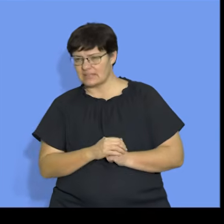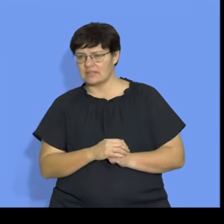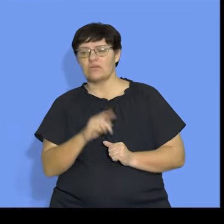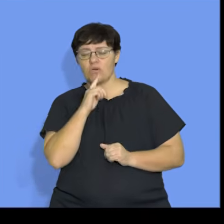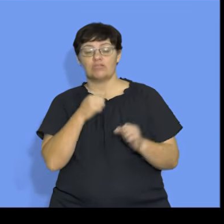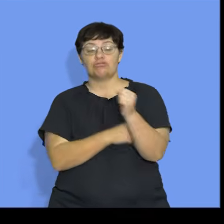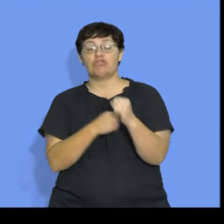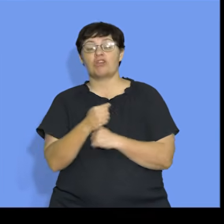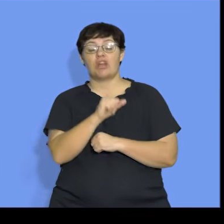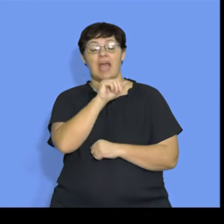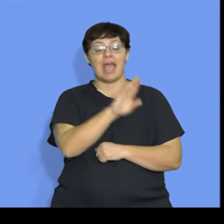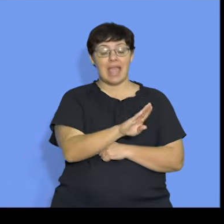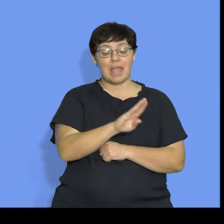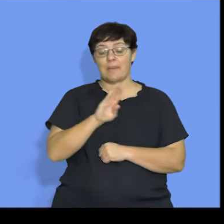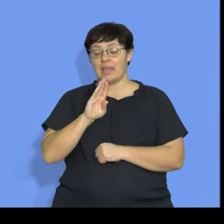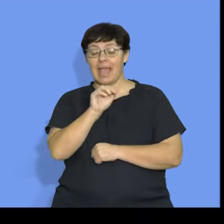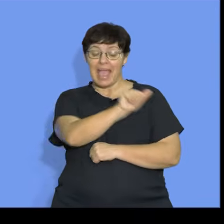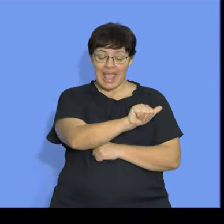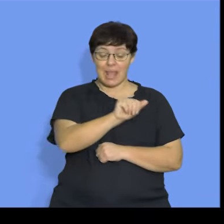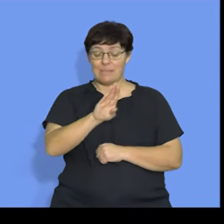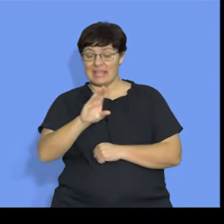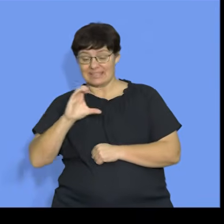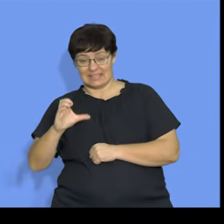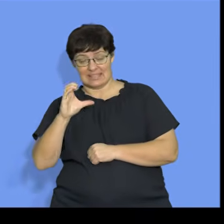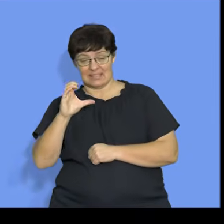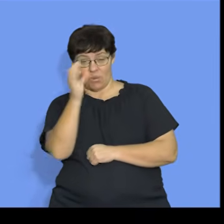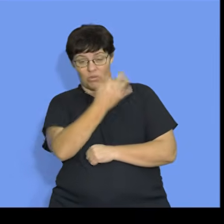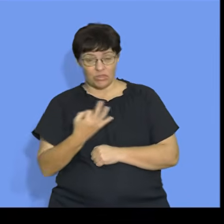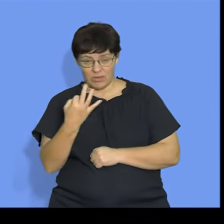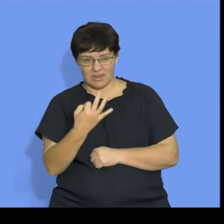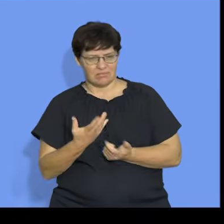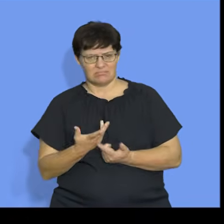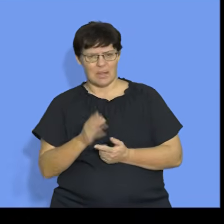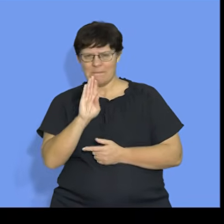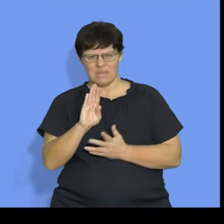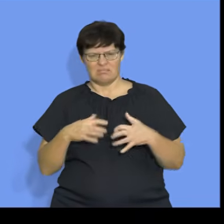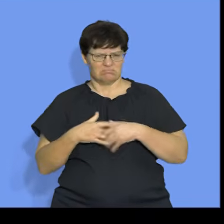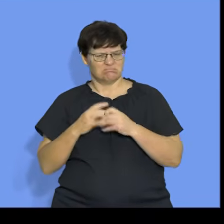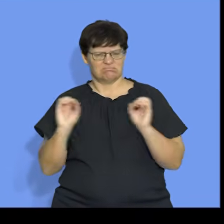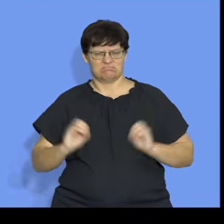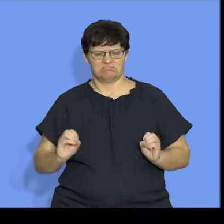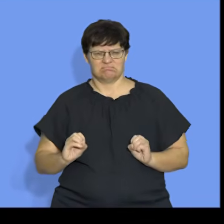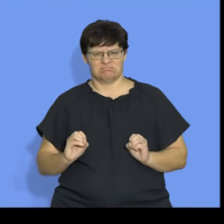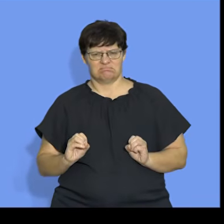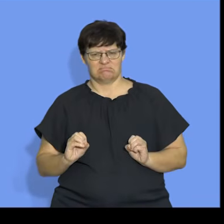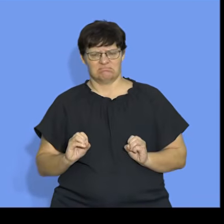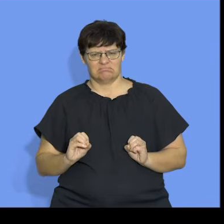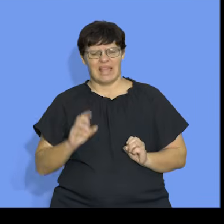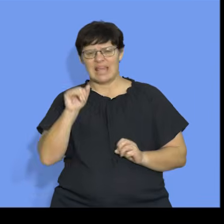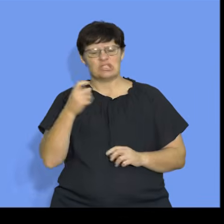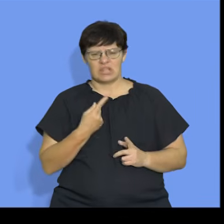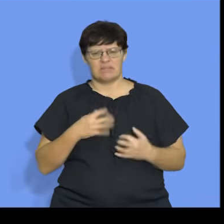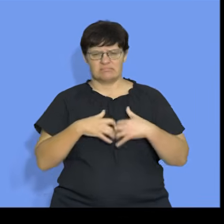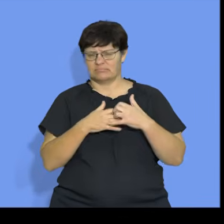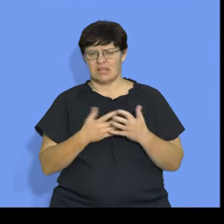it structures A, B, and C. But guys, it can't make number B. It doesn't make the antigen. The antigen